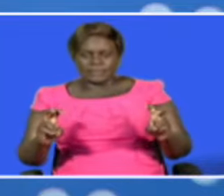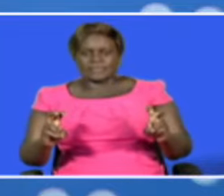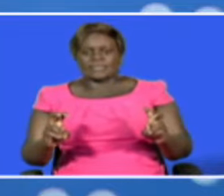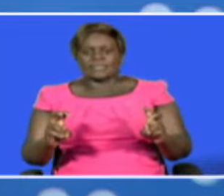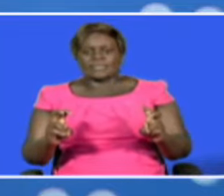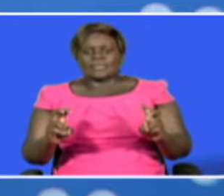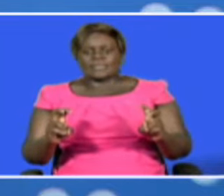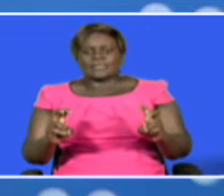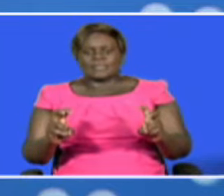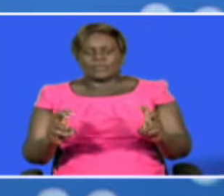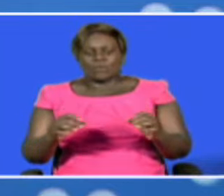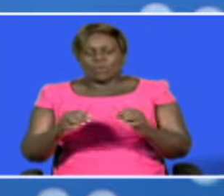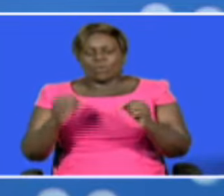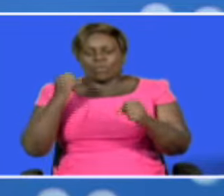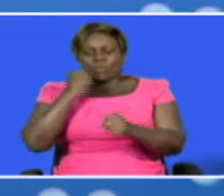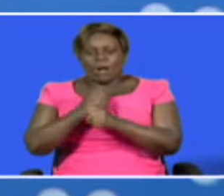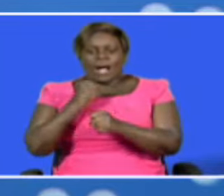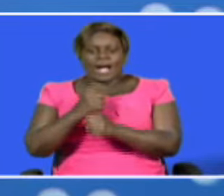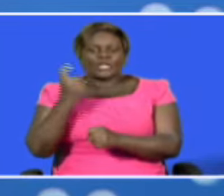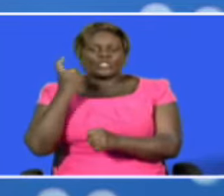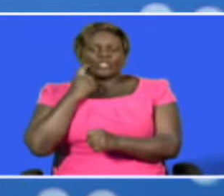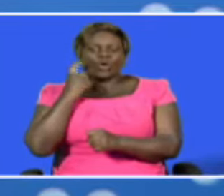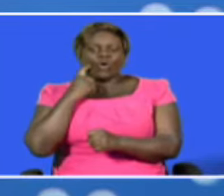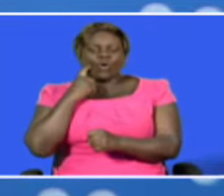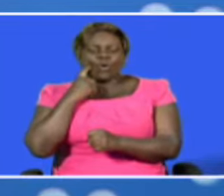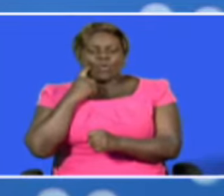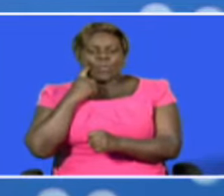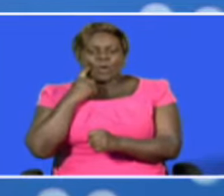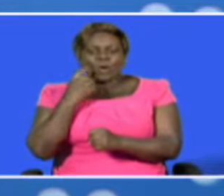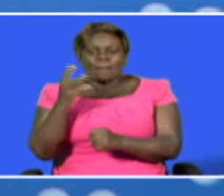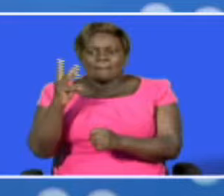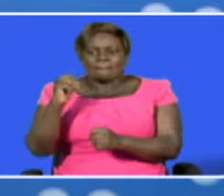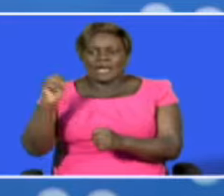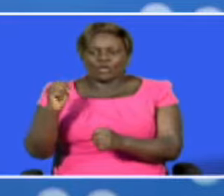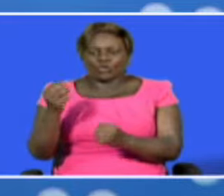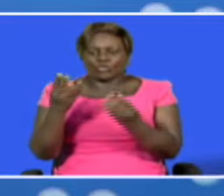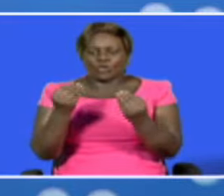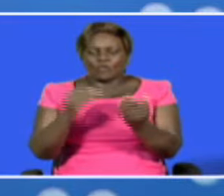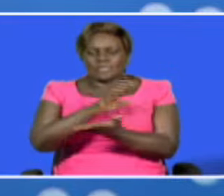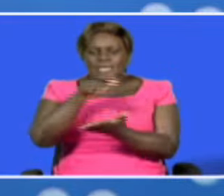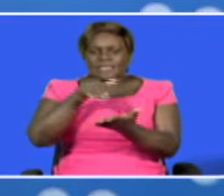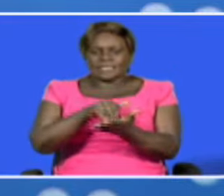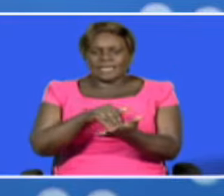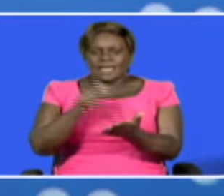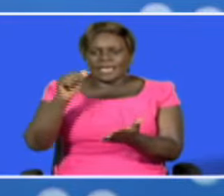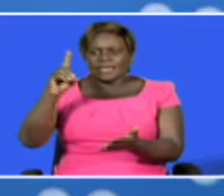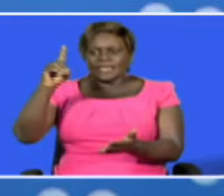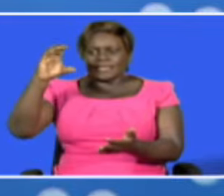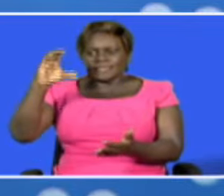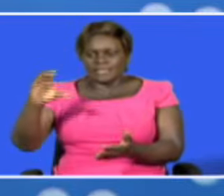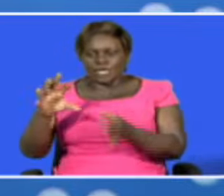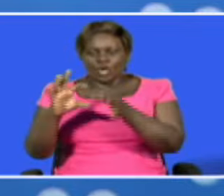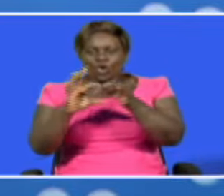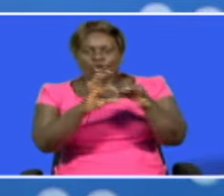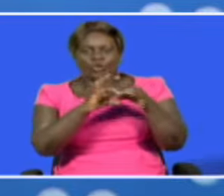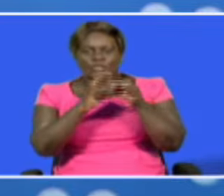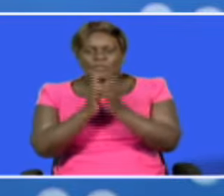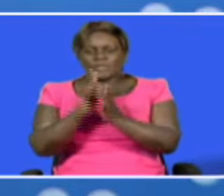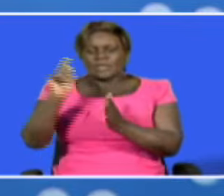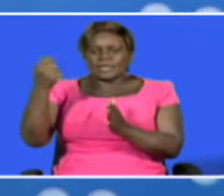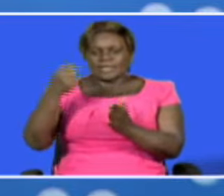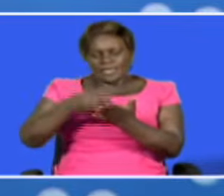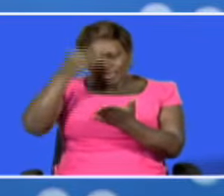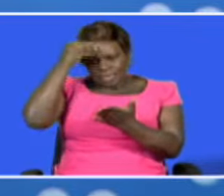key takeaway from a workshop organized by the Microsoft Africa Development Center, ADC, in collaboration with the